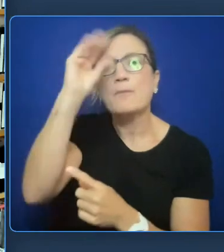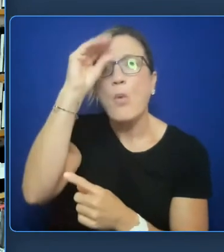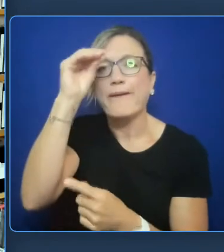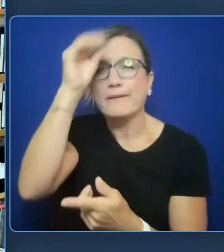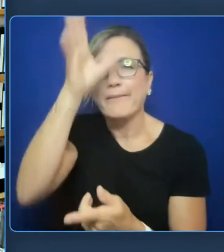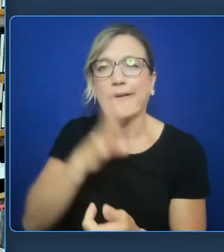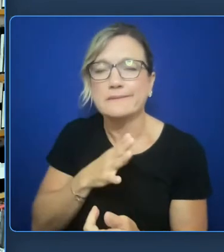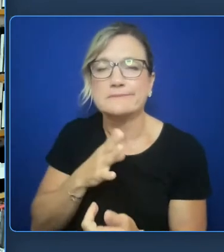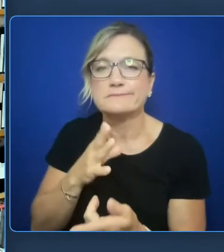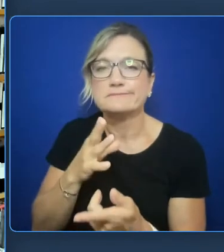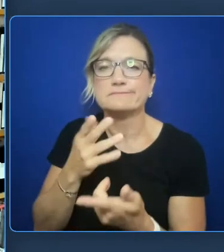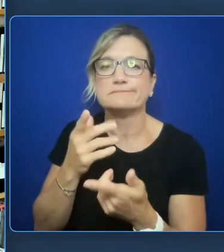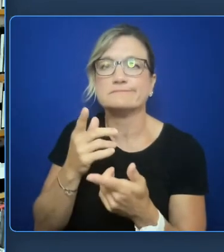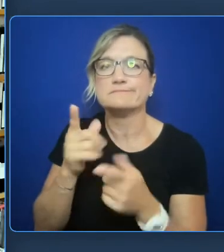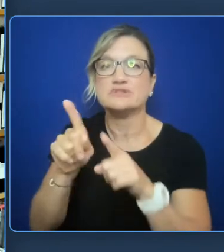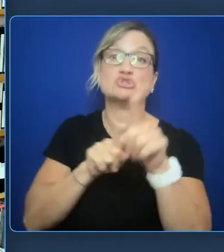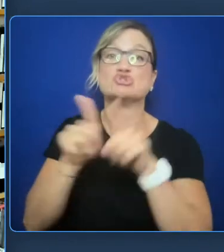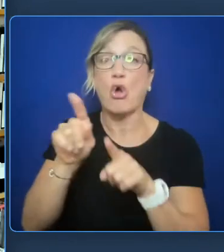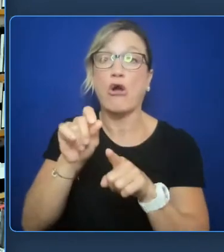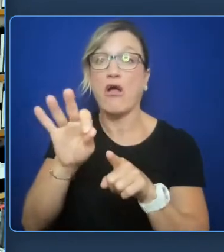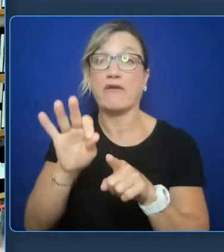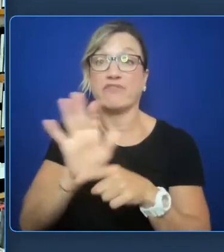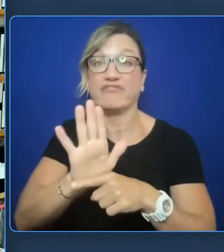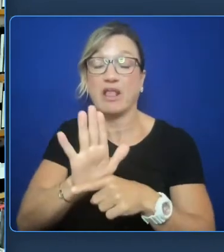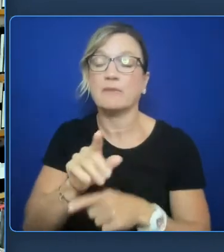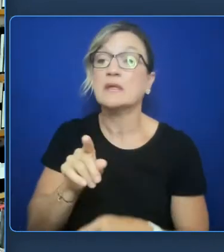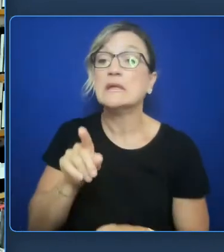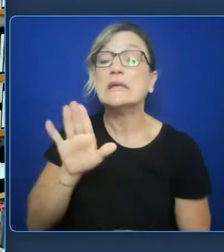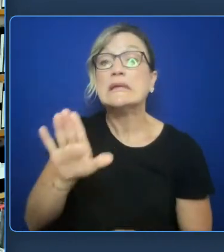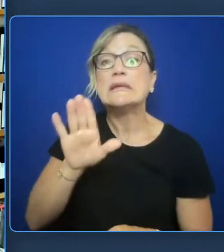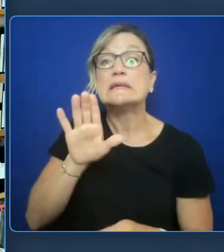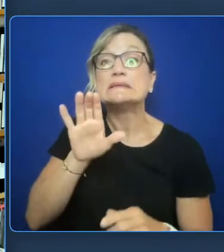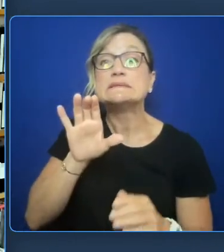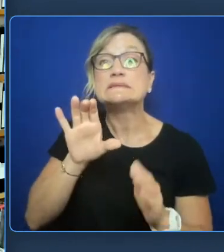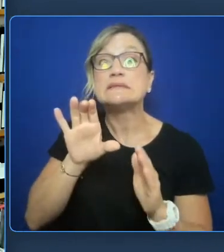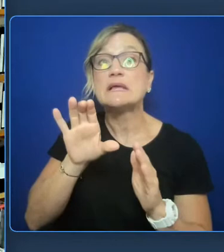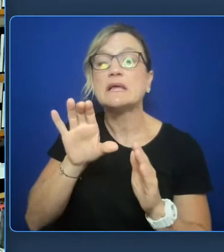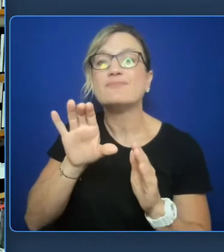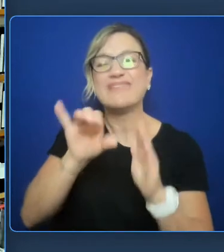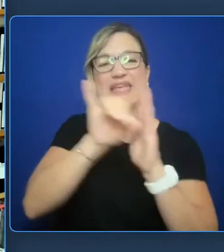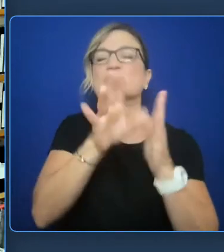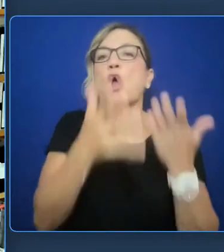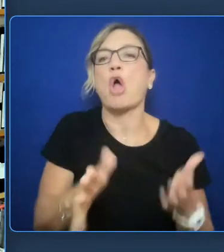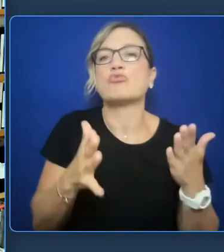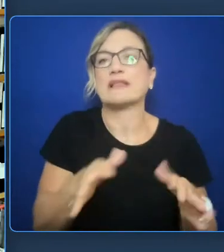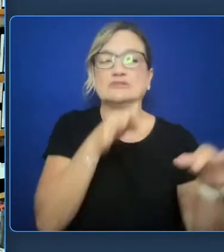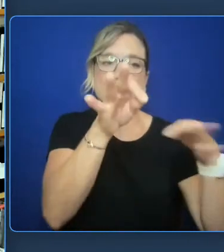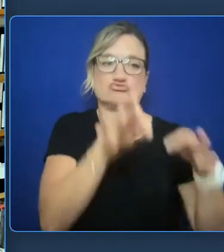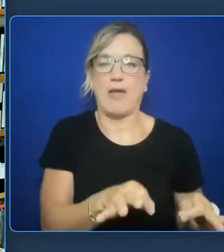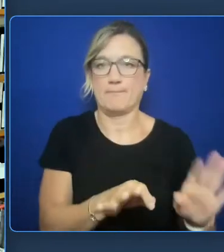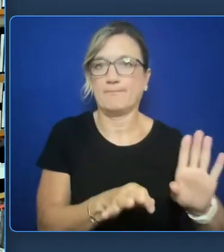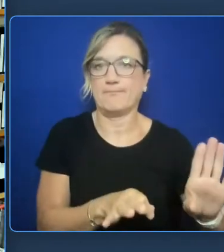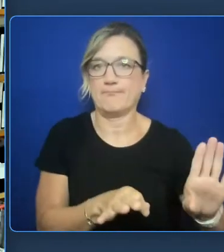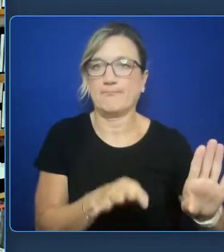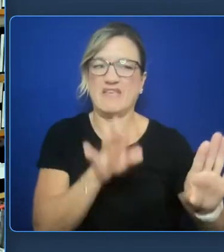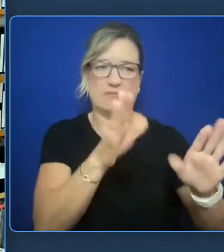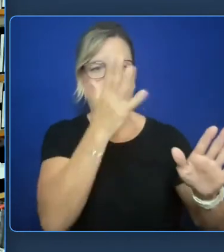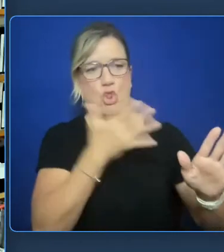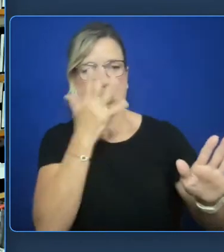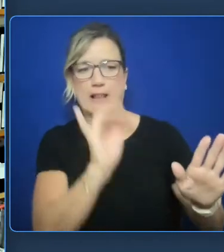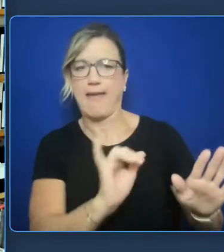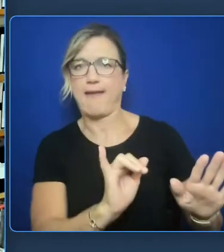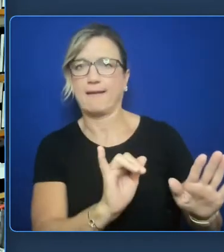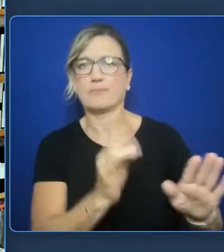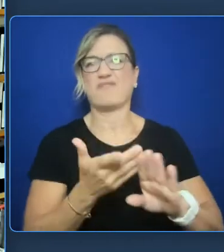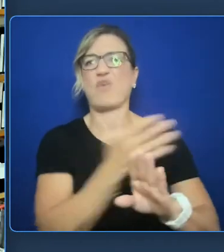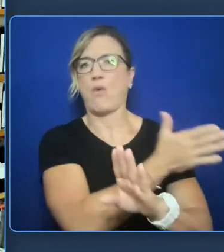the star of the film, his image was already described. But speaking of self-description, he was already